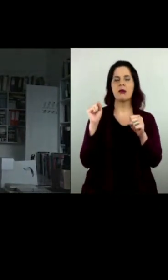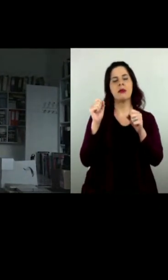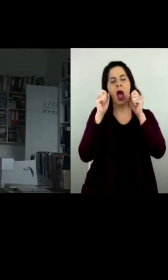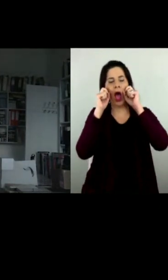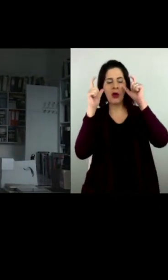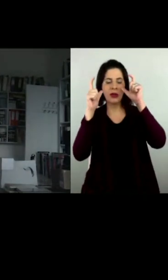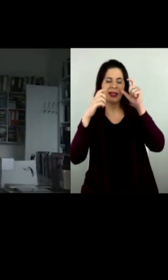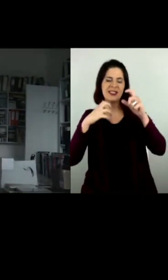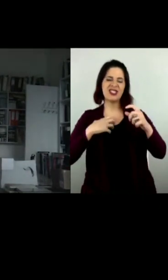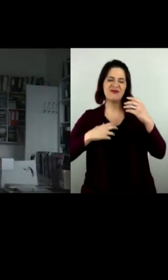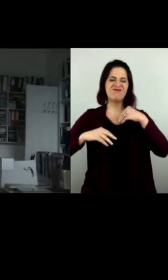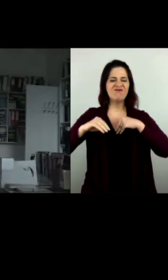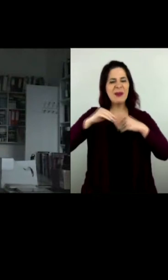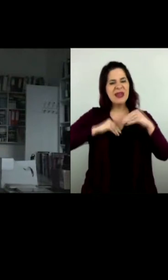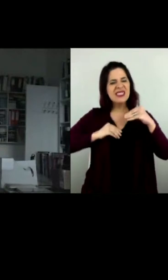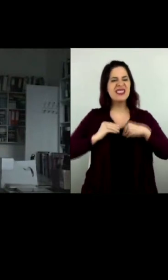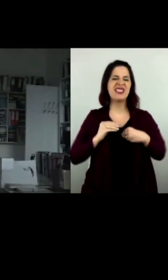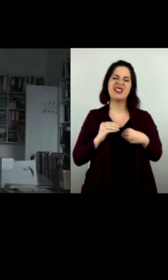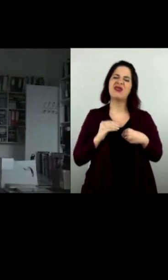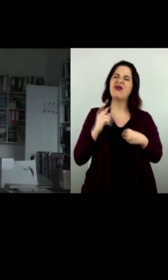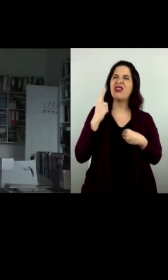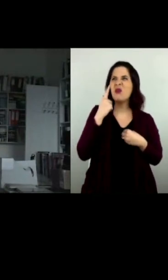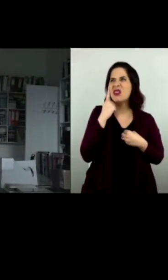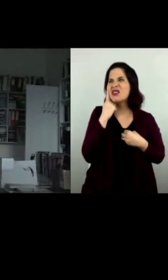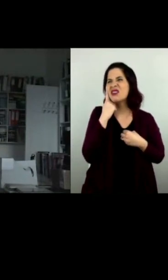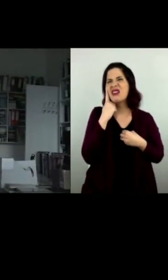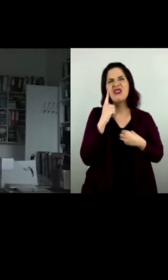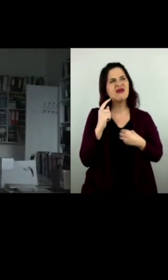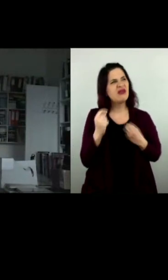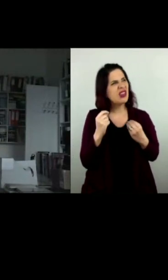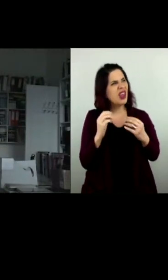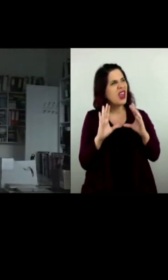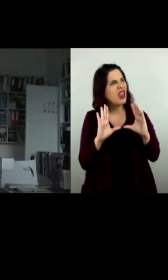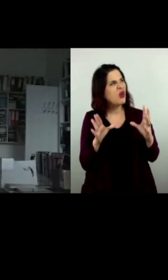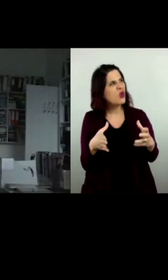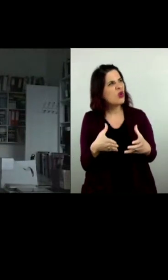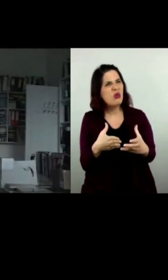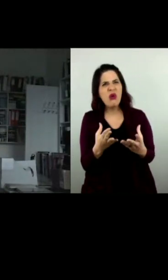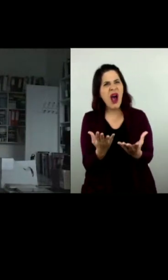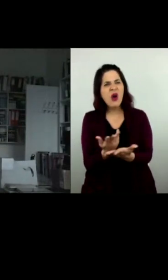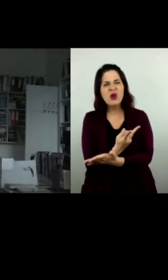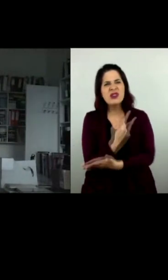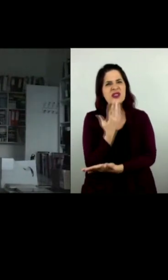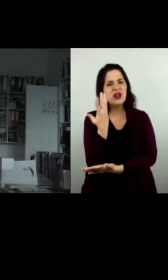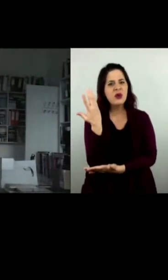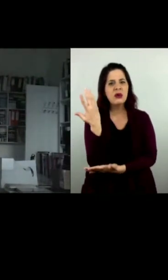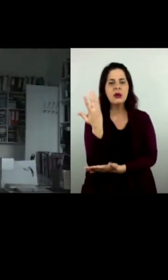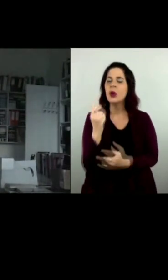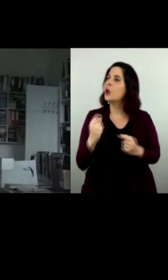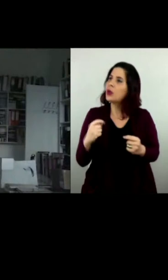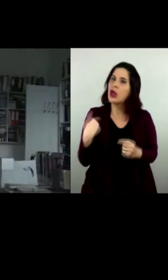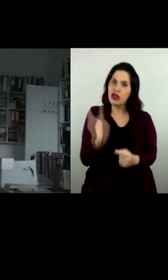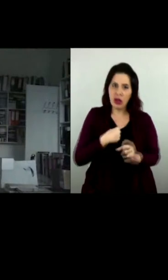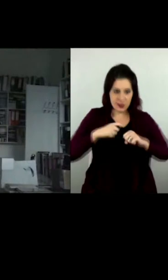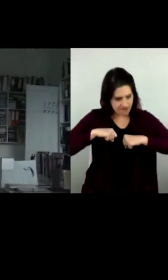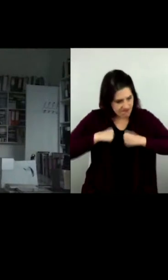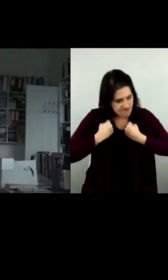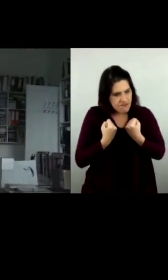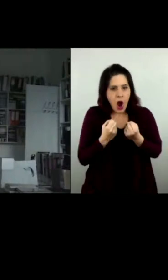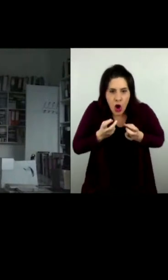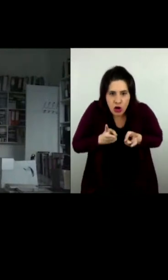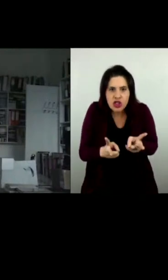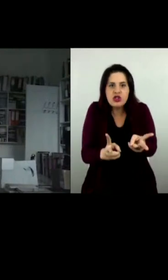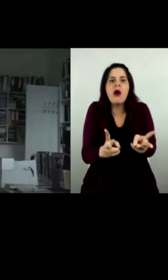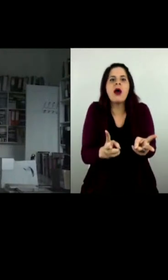life. But, you know, what really keeps us going as a community, as a